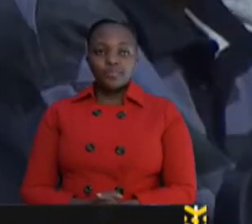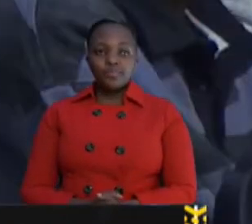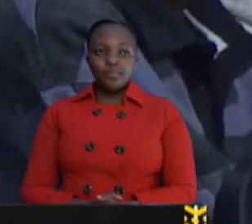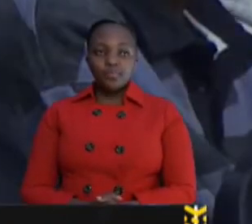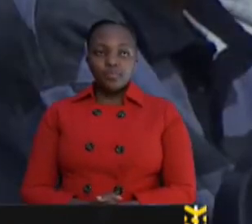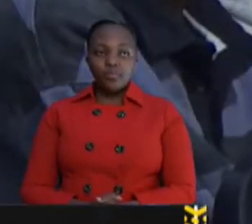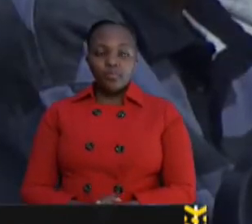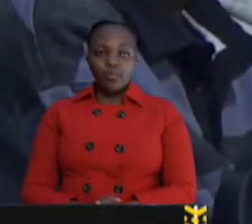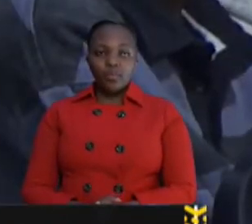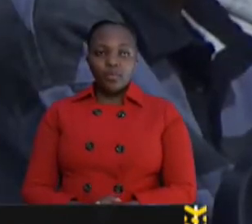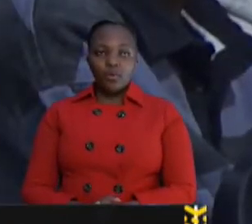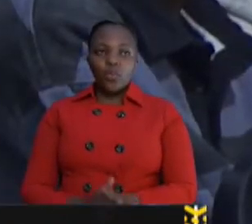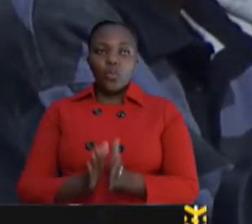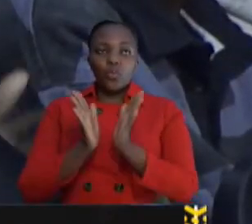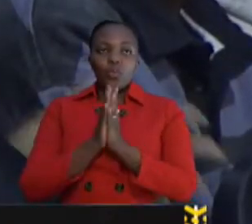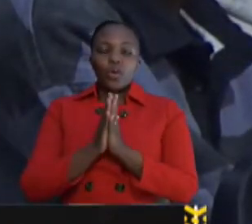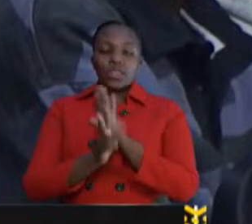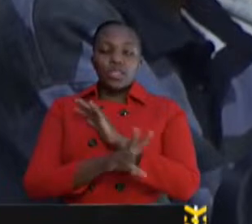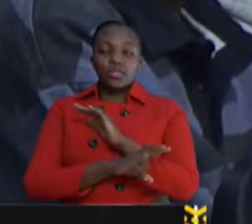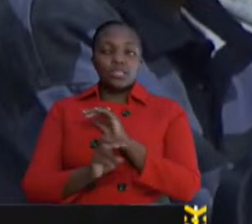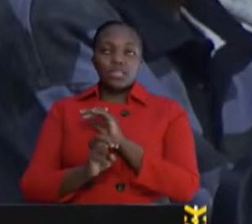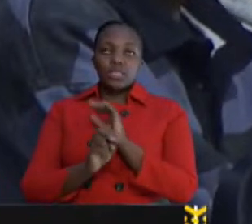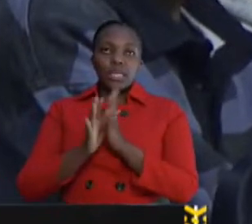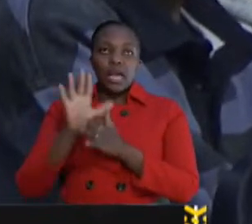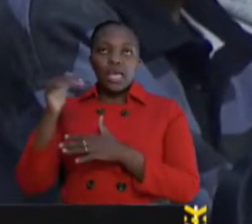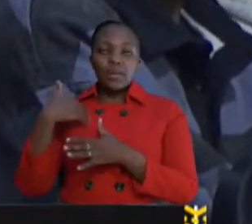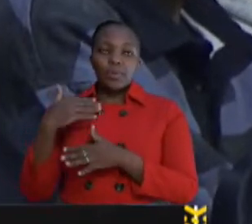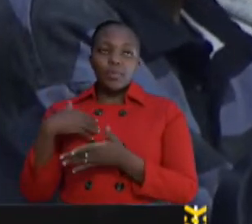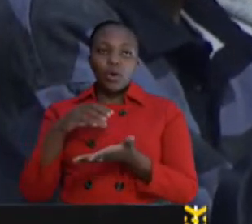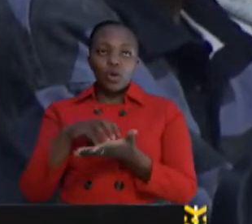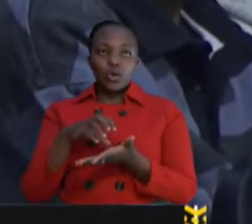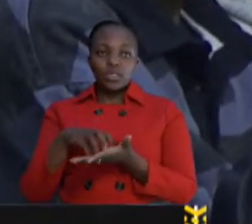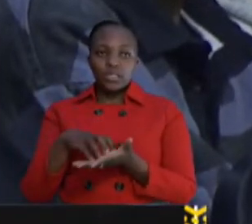stealing other people's content rather.